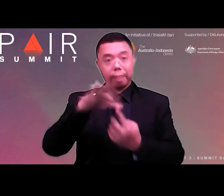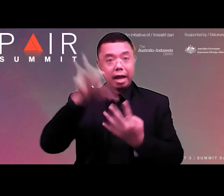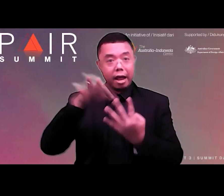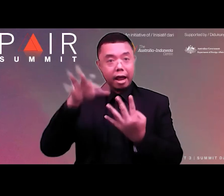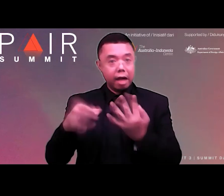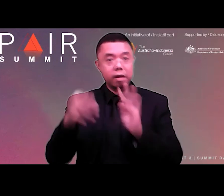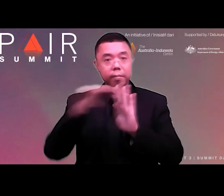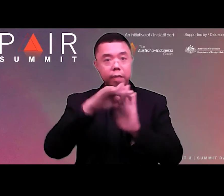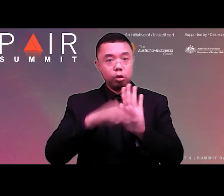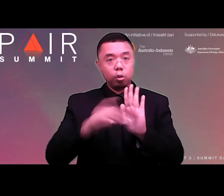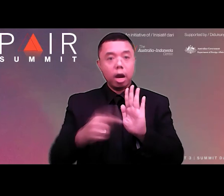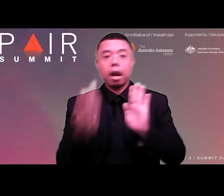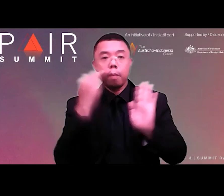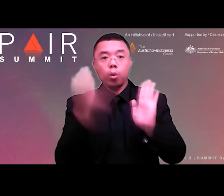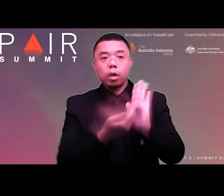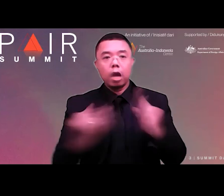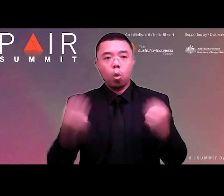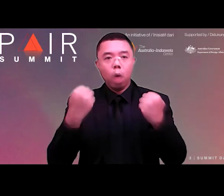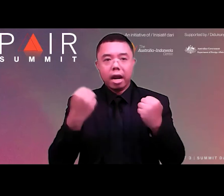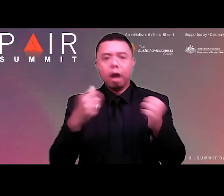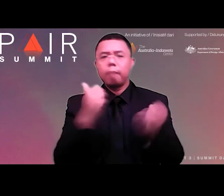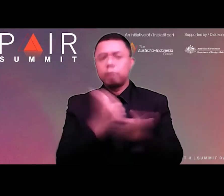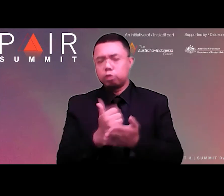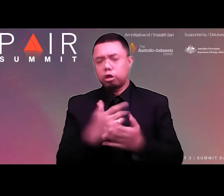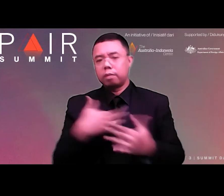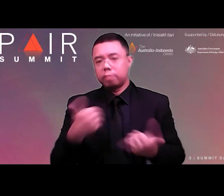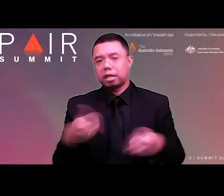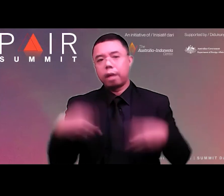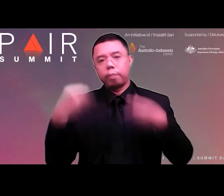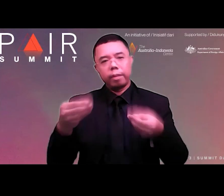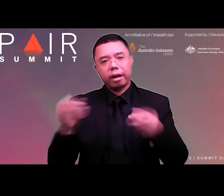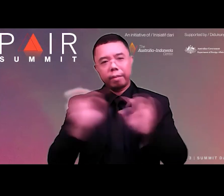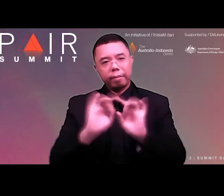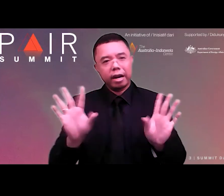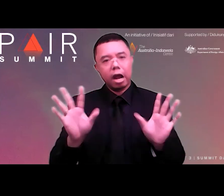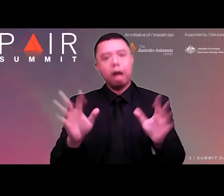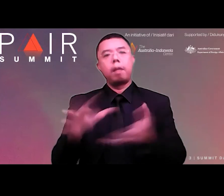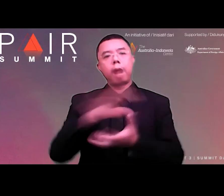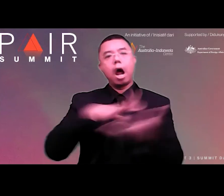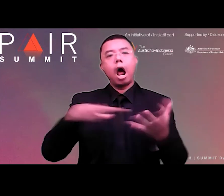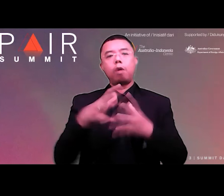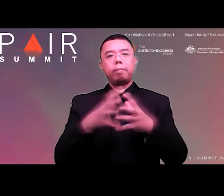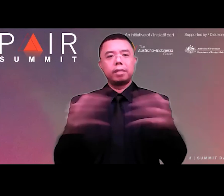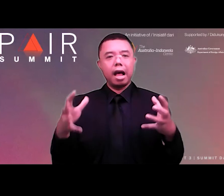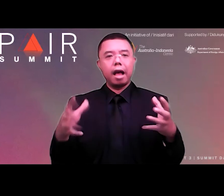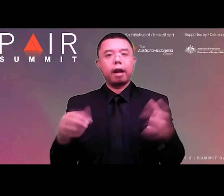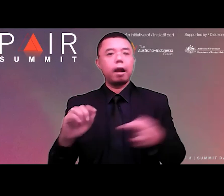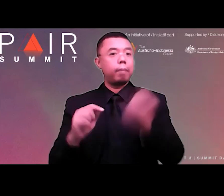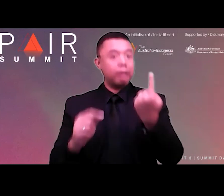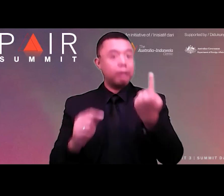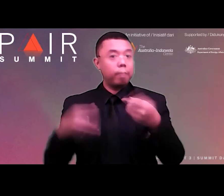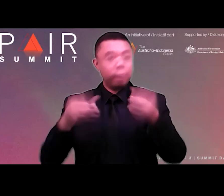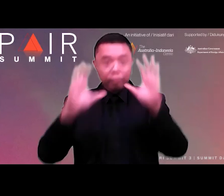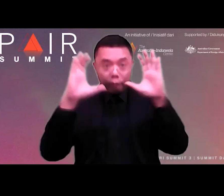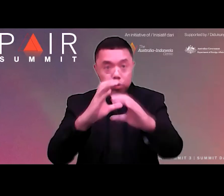make a substantive difference. First, they clearly provide focus on decision-making. The government